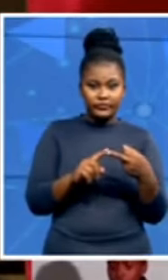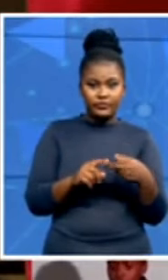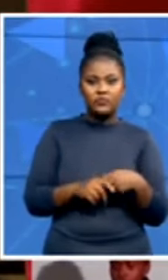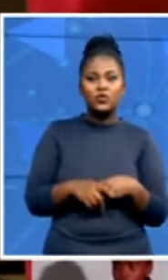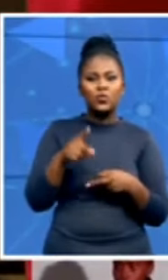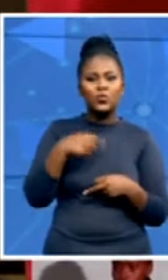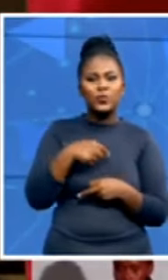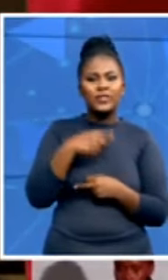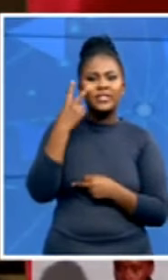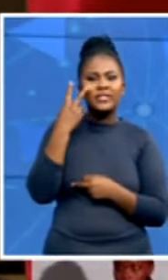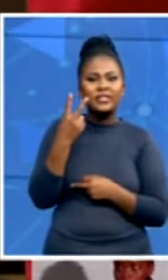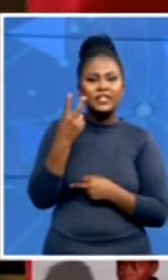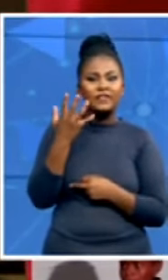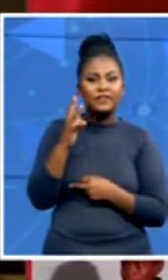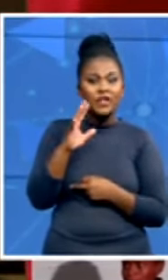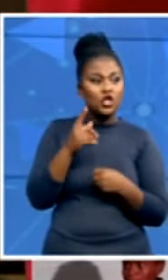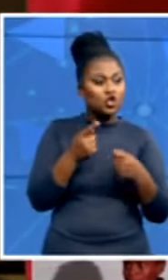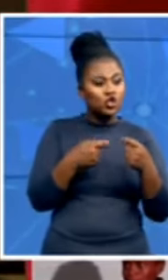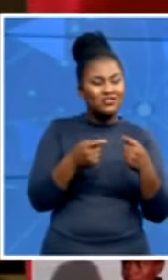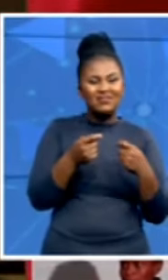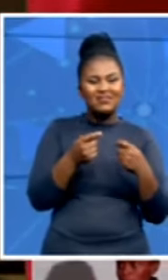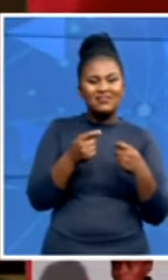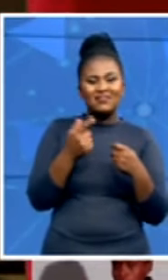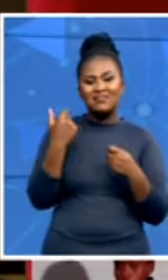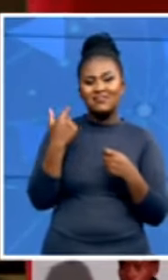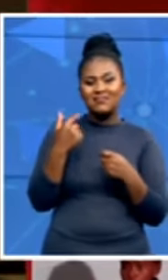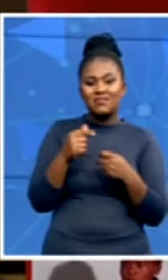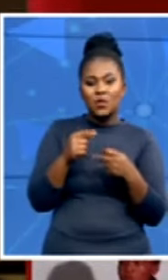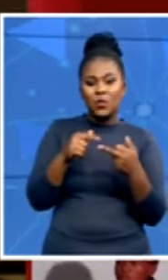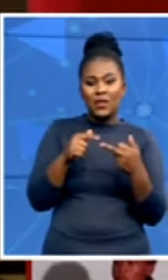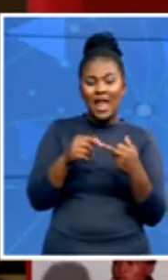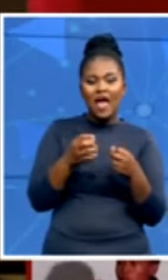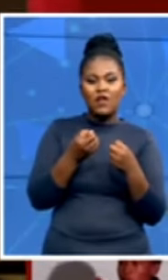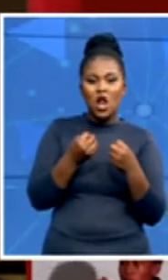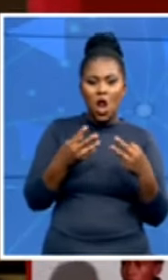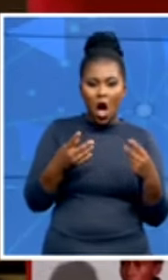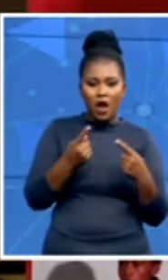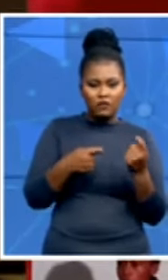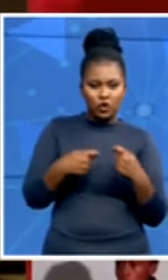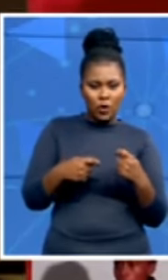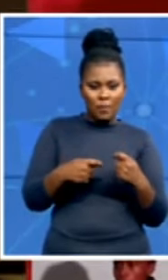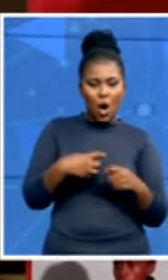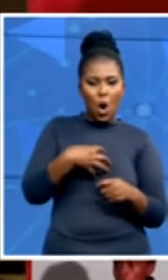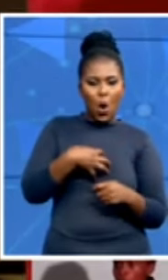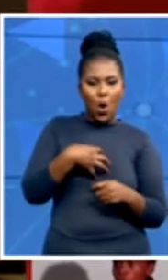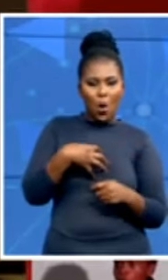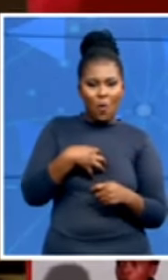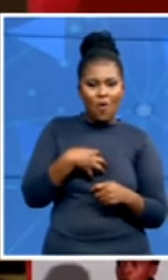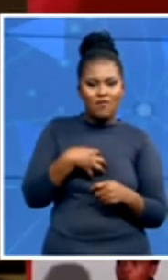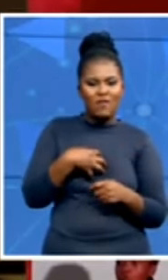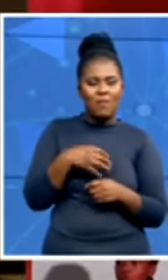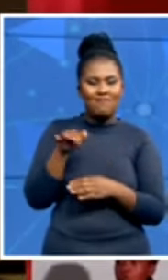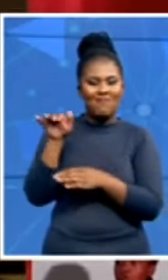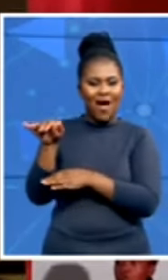in particular with the spaza shops, there are a number of them being owned by non-nationals. And part of your criteria here is